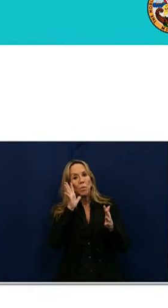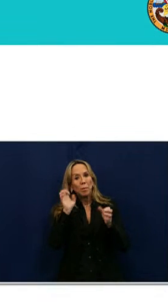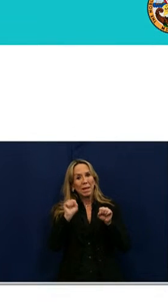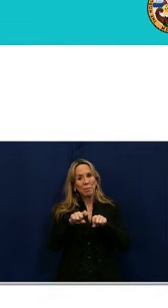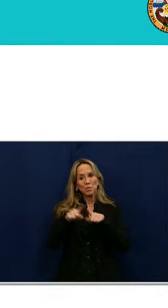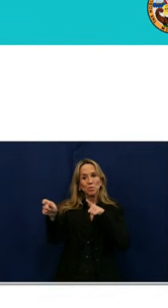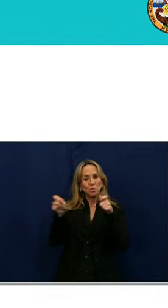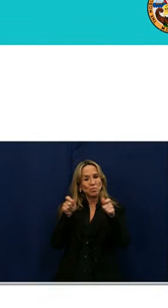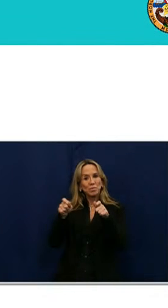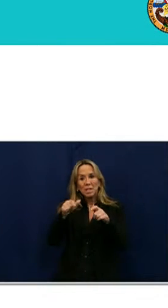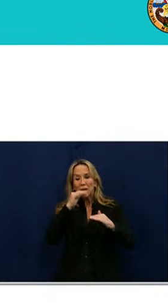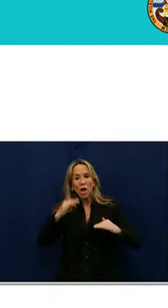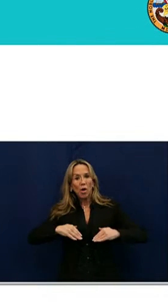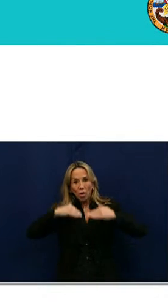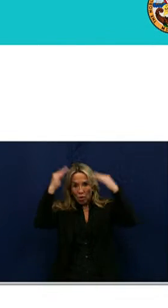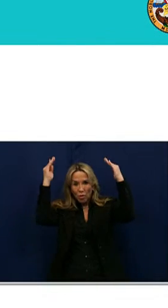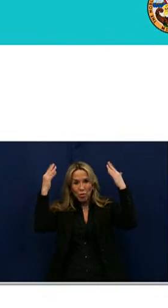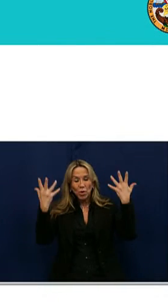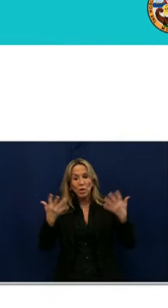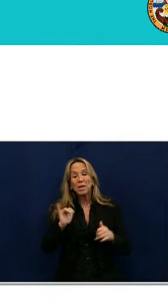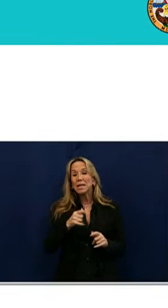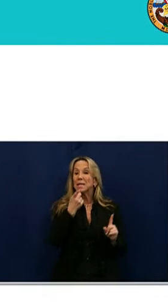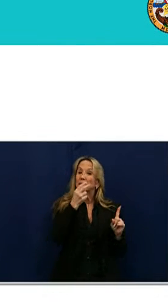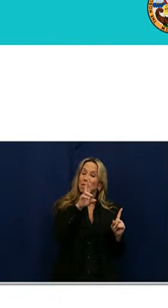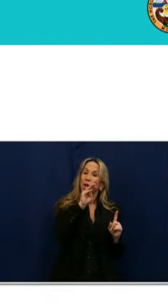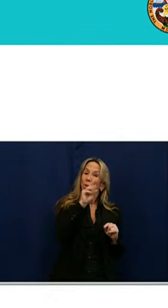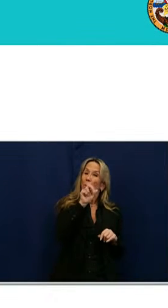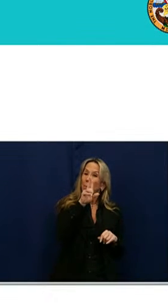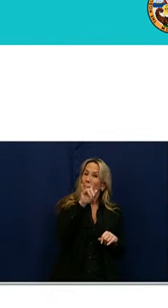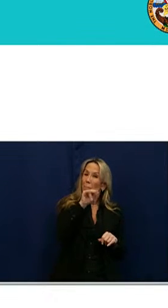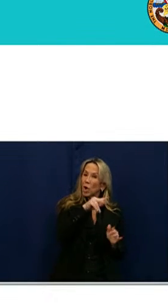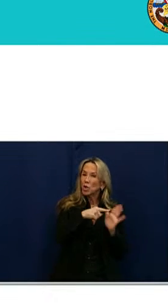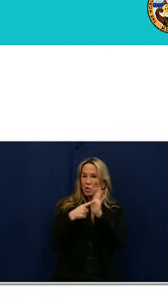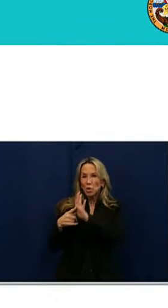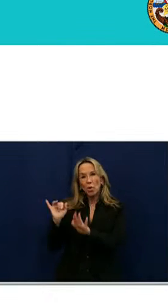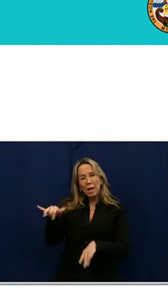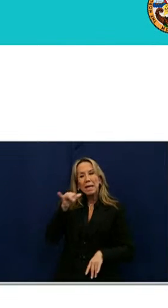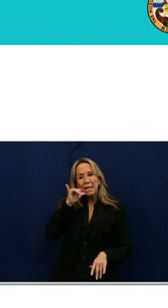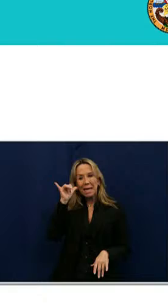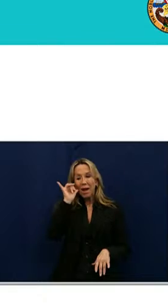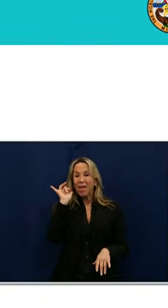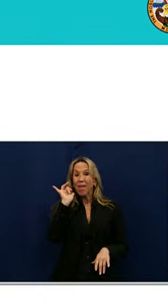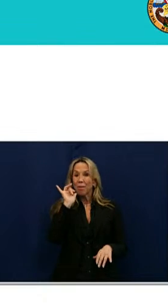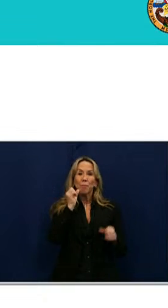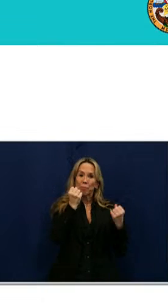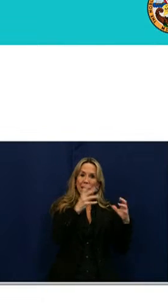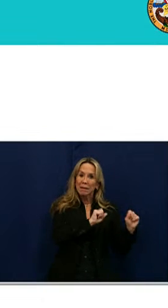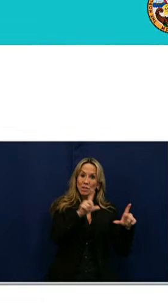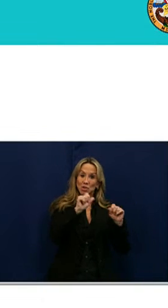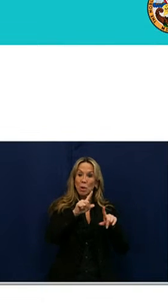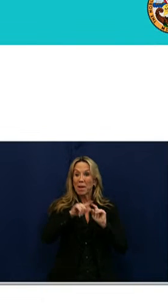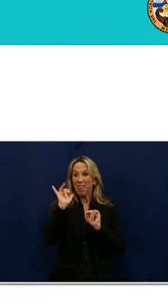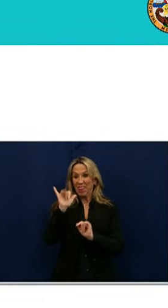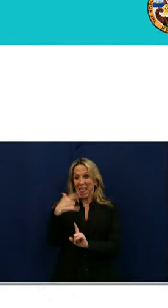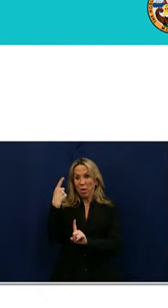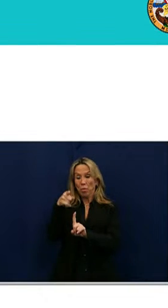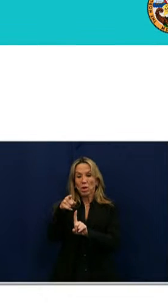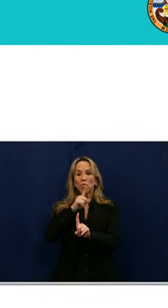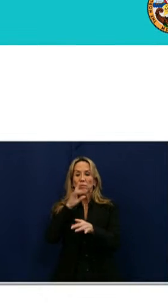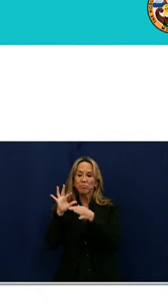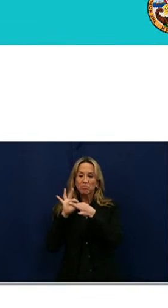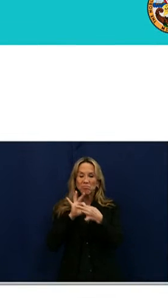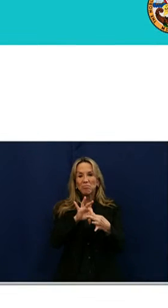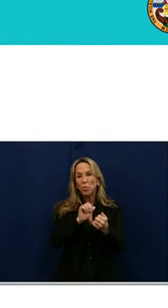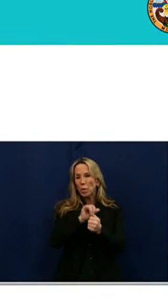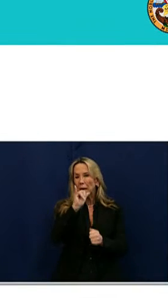are one of the charts. Dr. Martin walked through a variety of charts yesterday, but this is the one particularly as it relates to ICU beds.